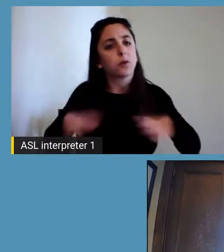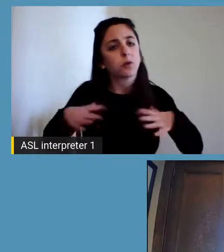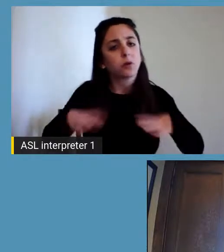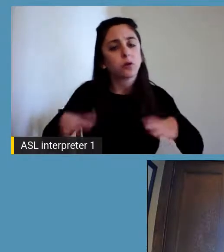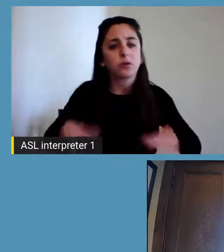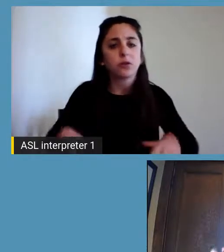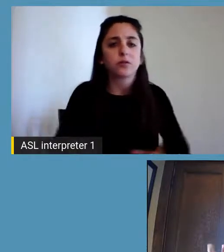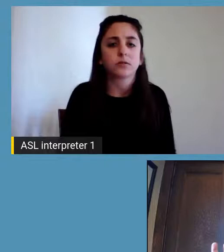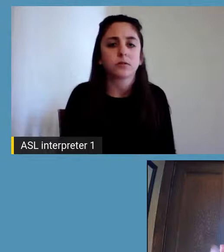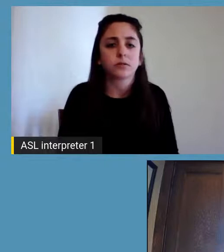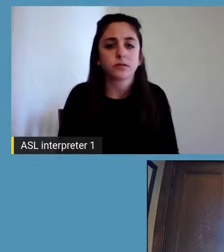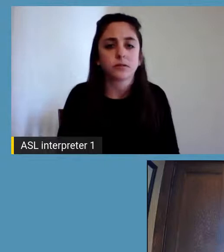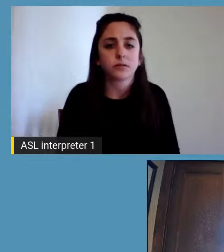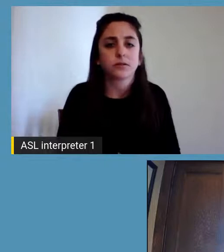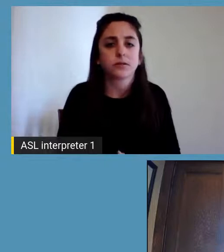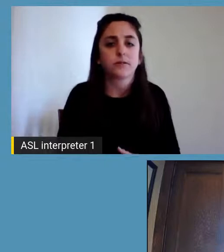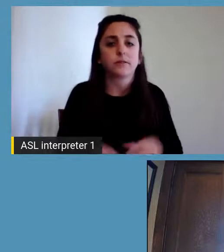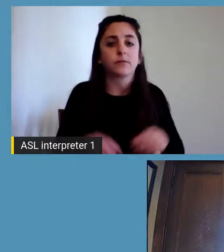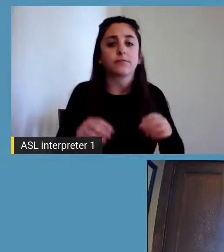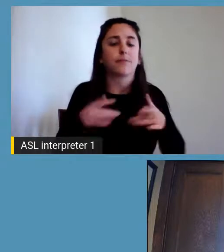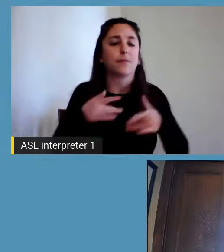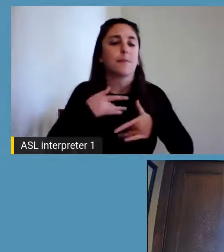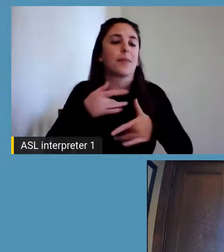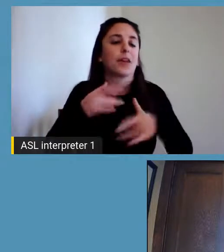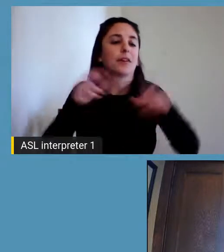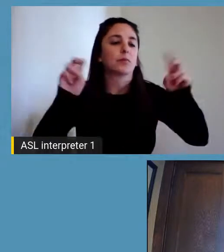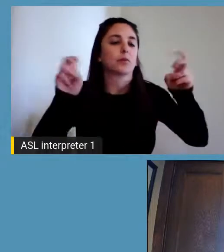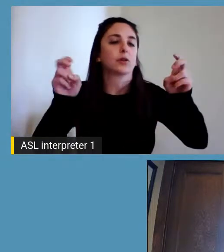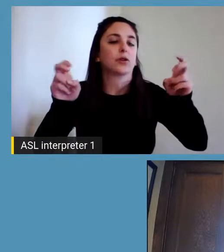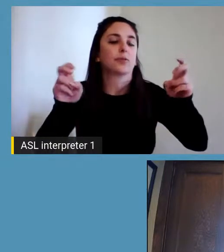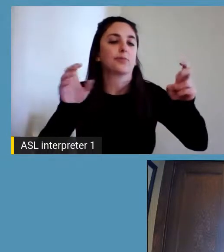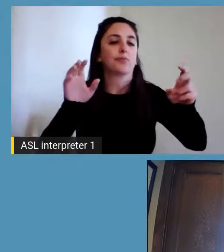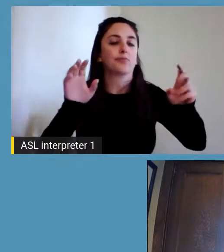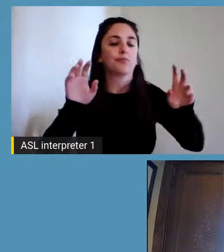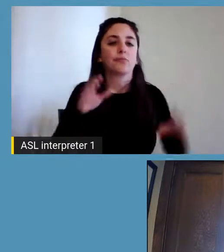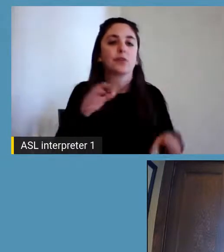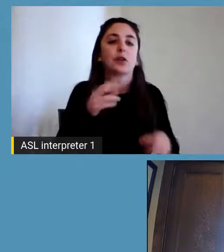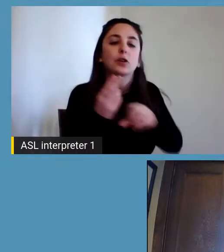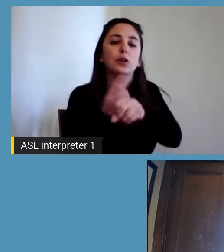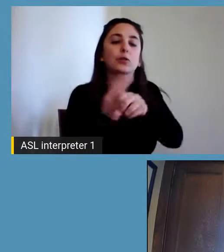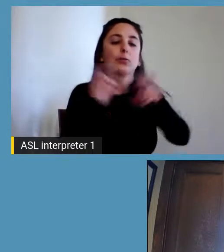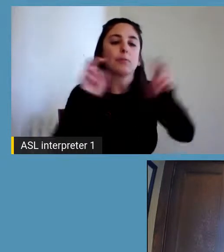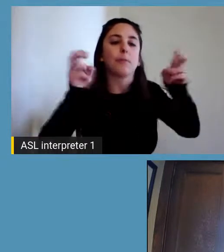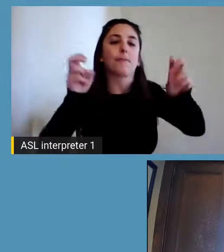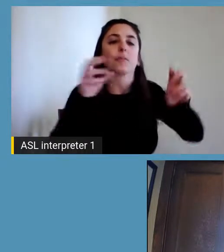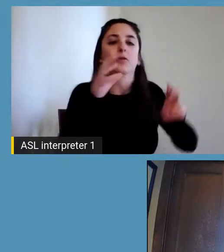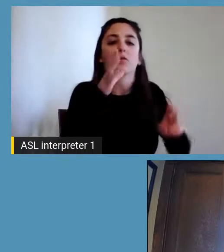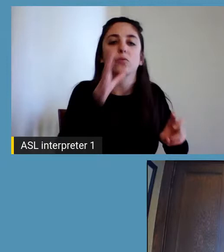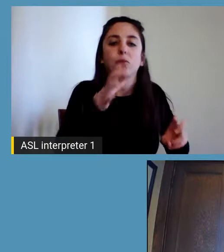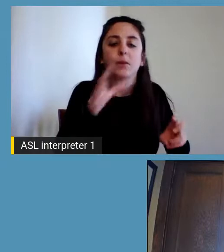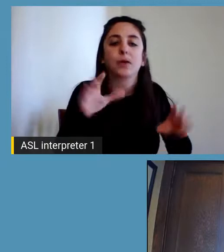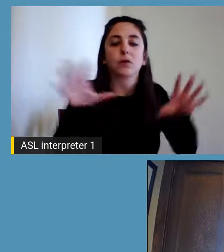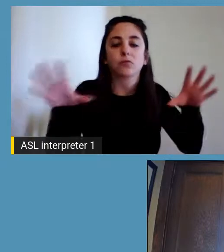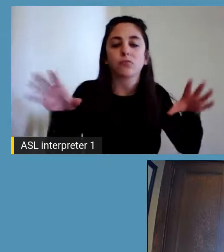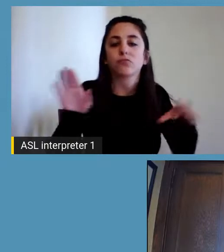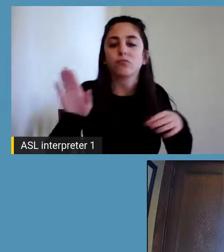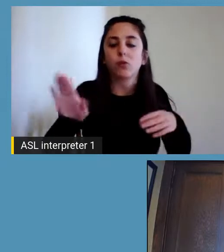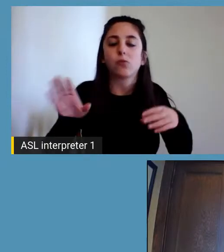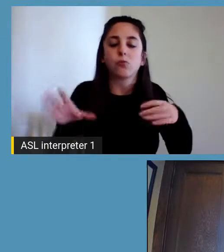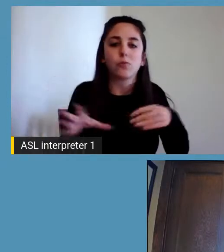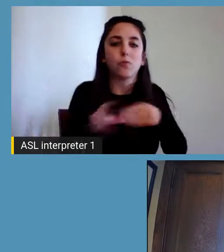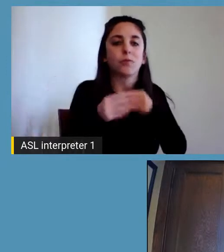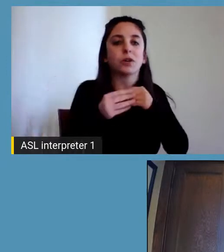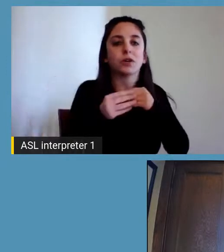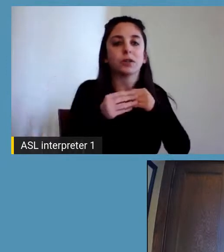the usual phrase is grandmother's wedding dress, type of a thing. How could this technology potentially